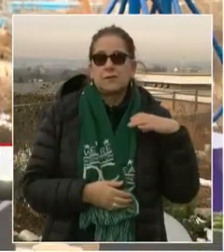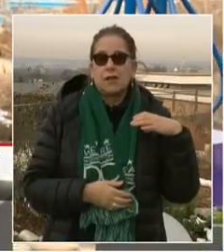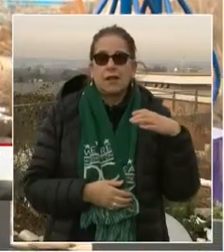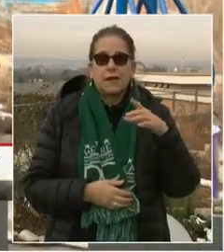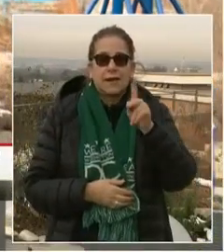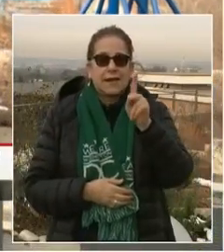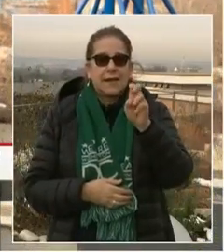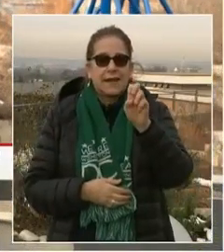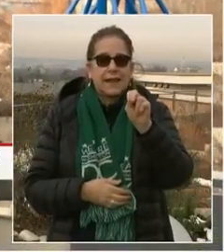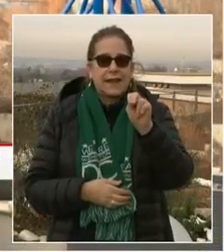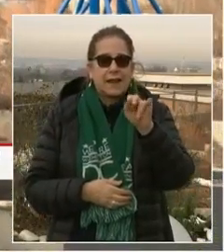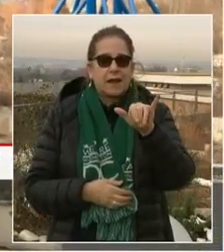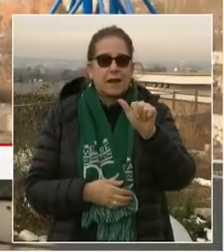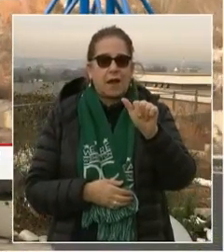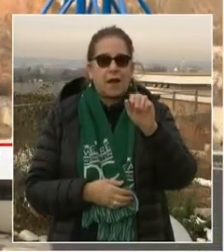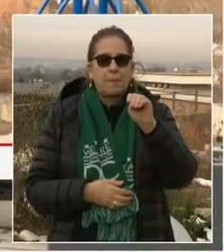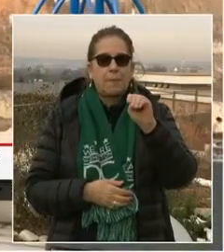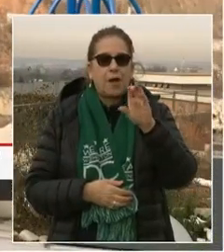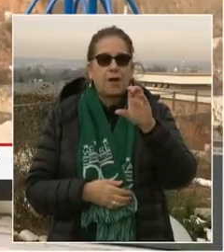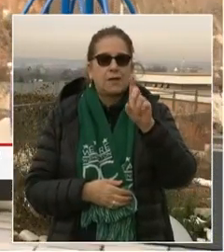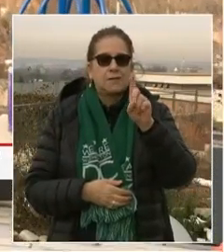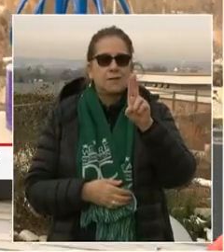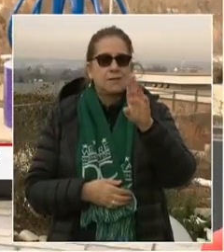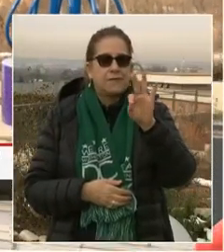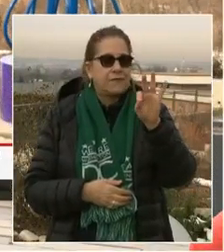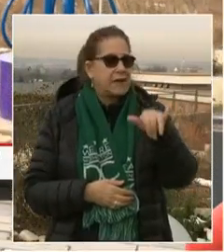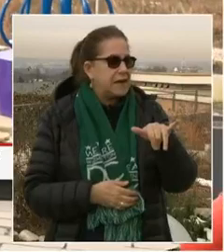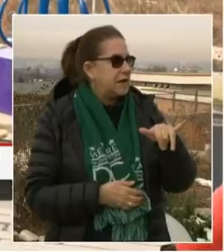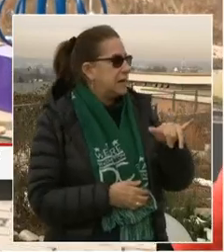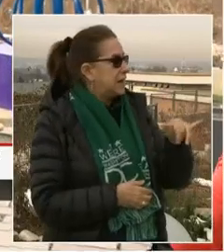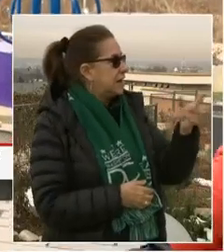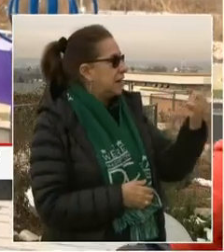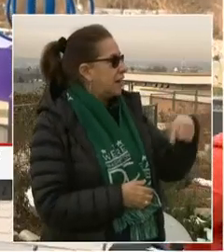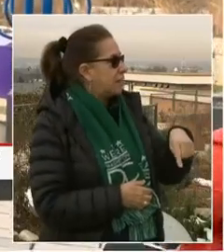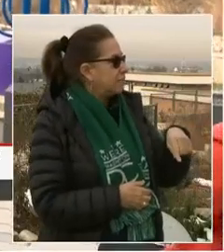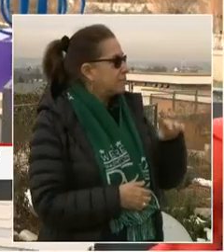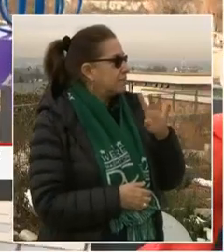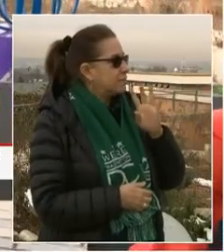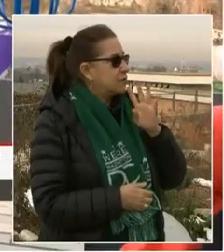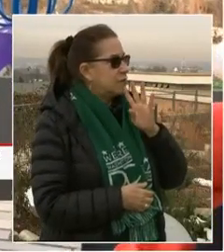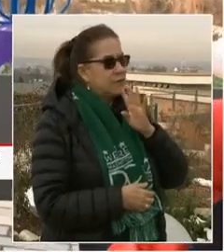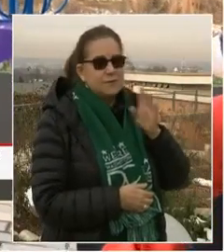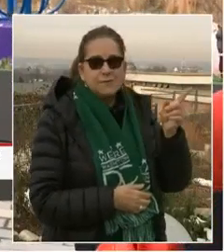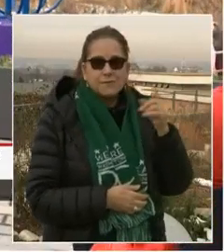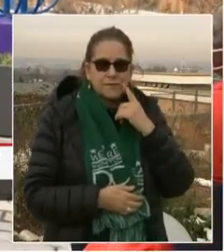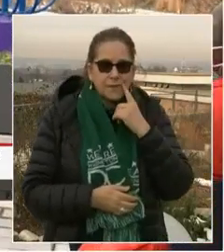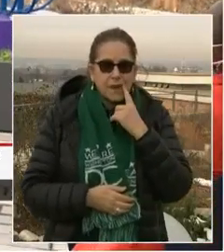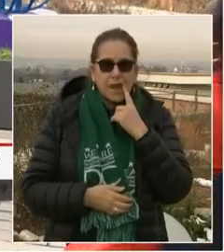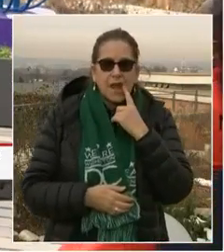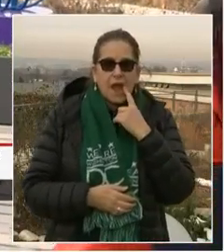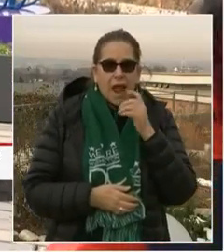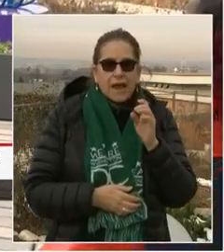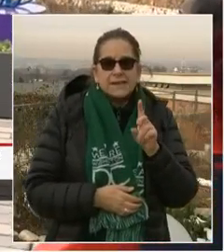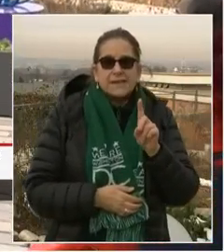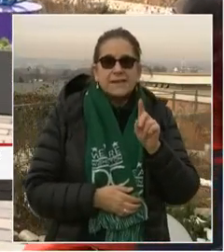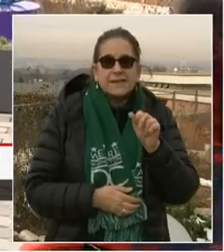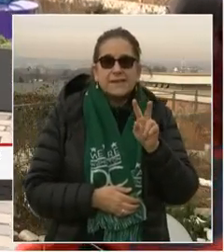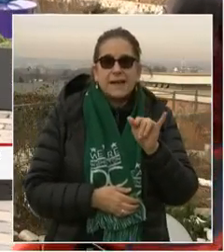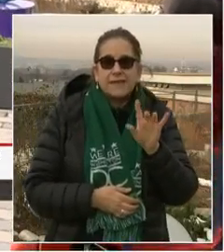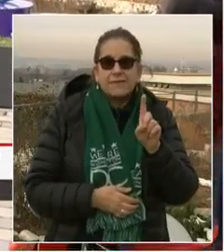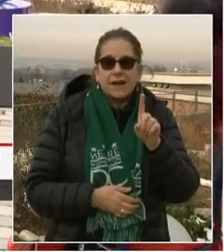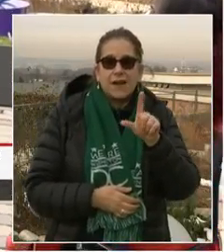on Women's Policies and Initiatives, and David Lloyd, who is the Deputy Chief of Programs here at Martha's